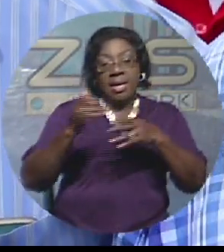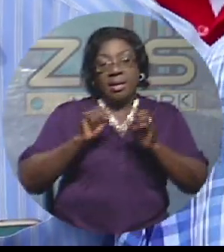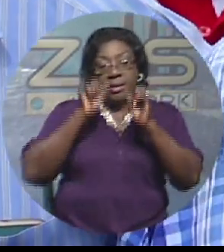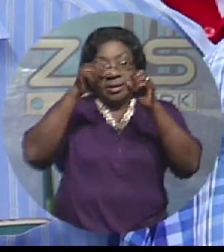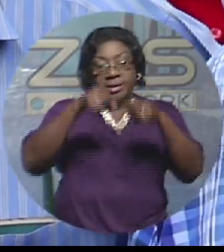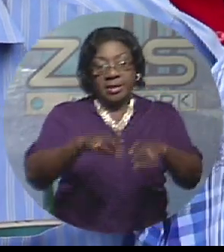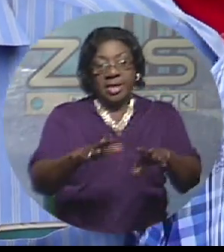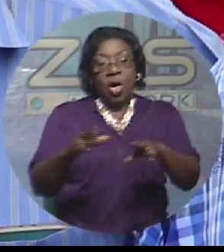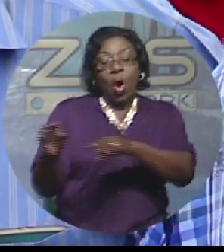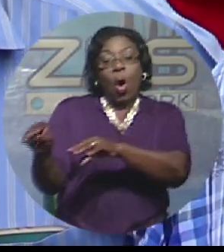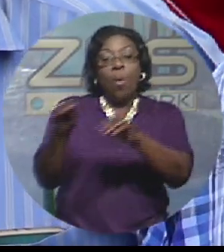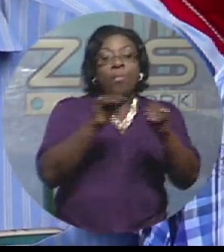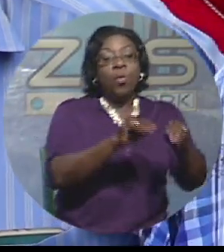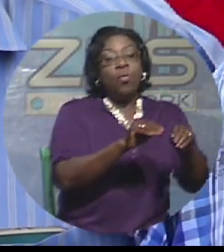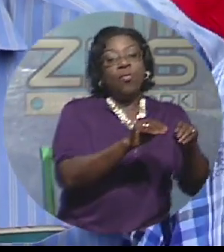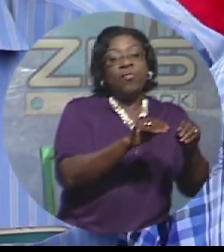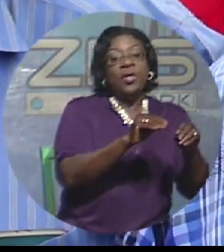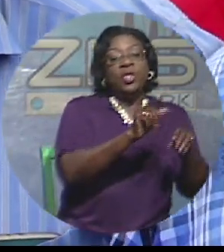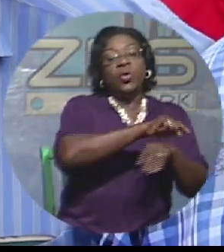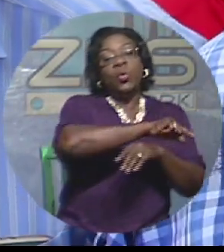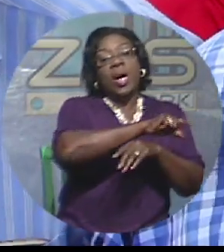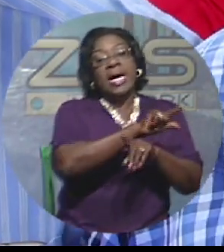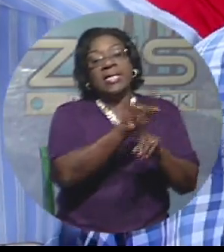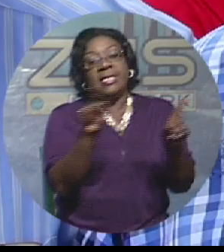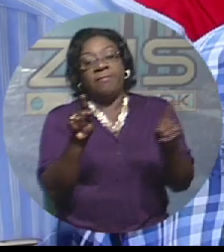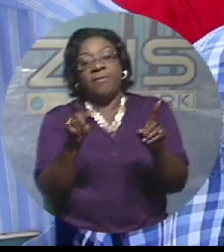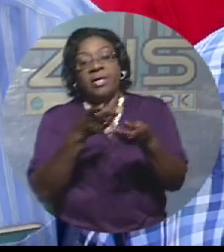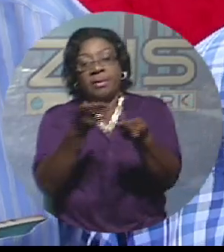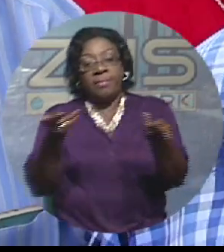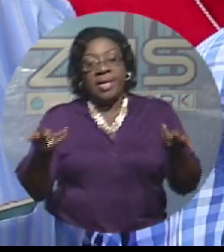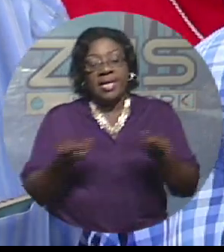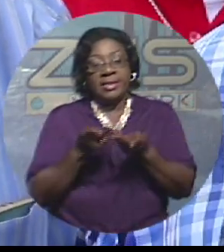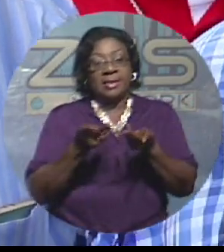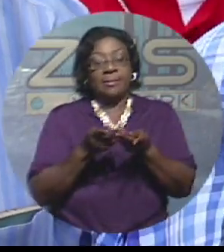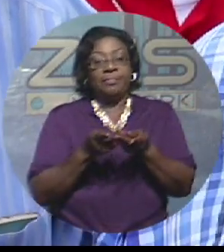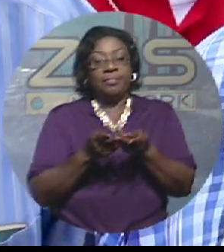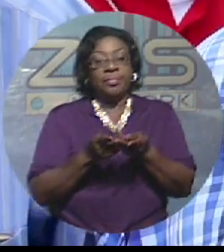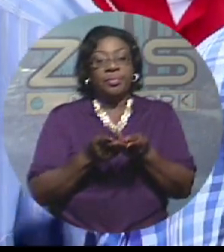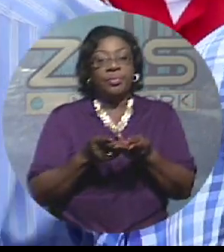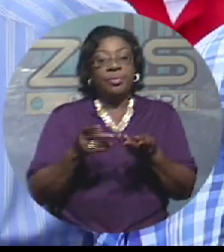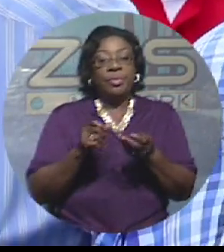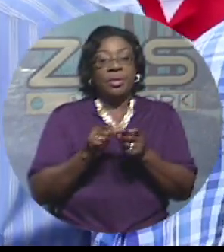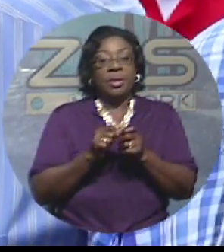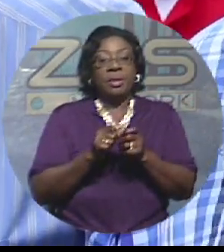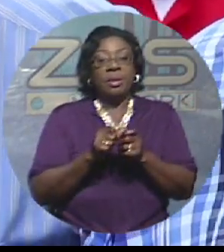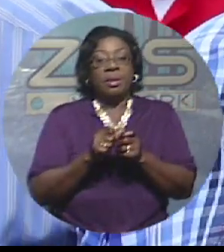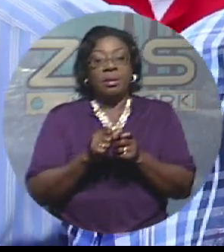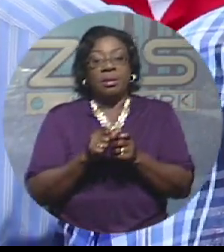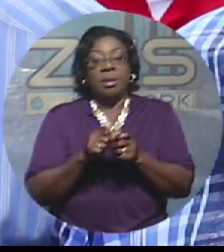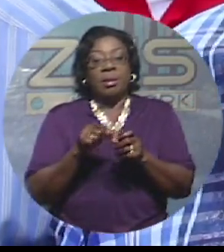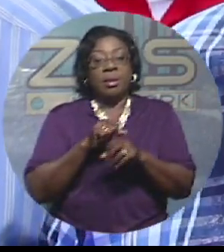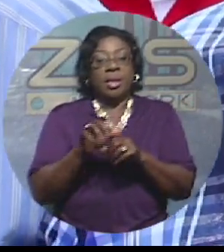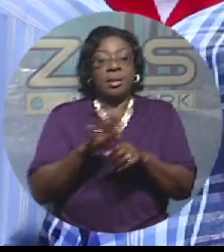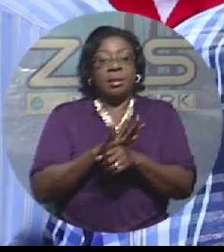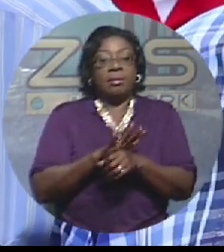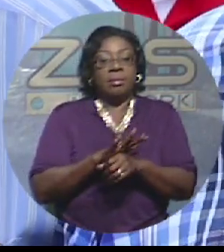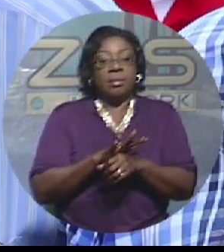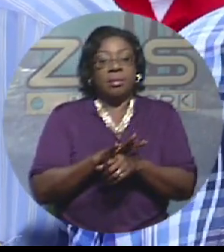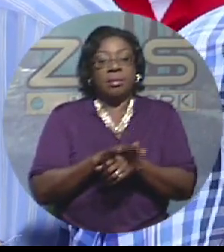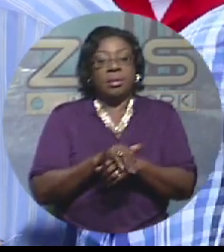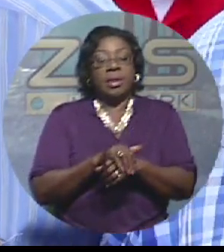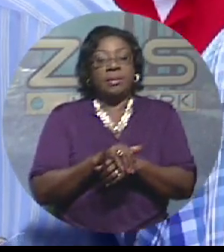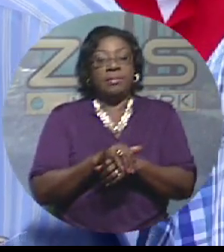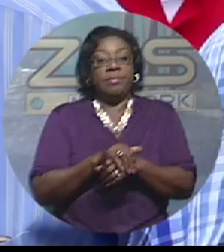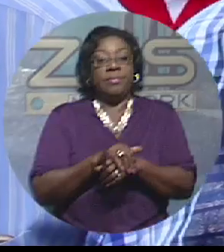there for 60, 70 years, and that we have to seriously consider rebuilding only to be impacted again by